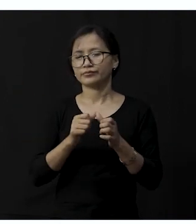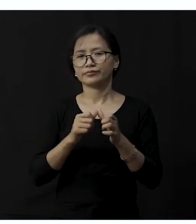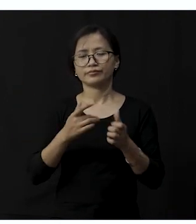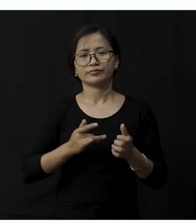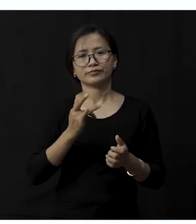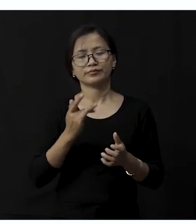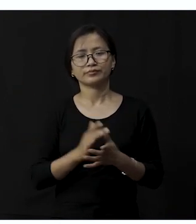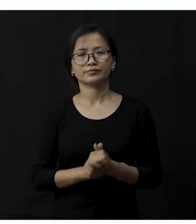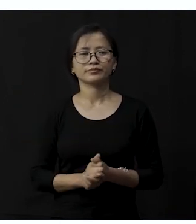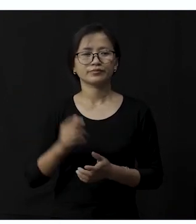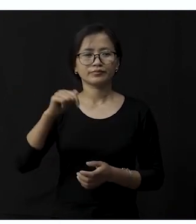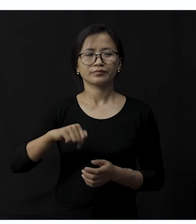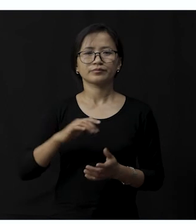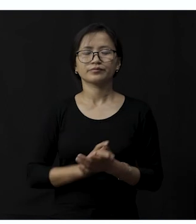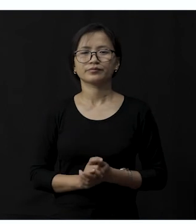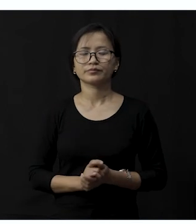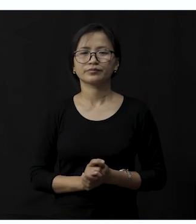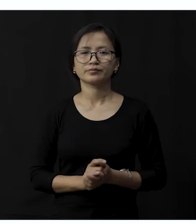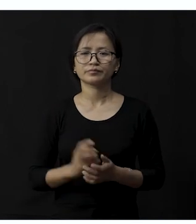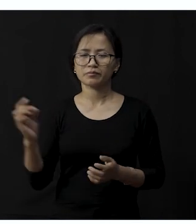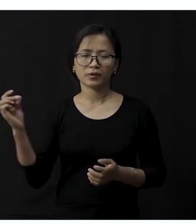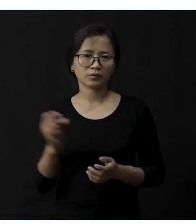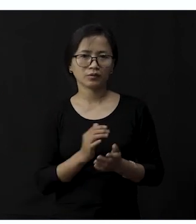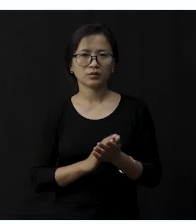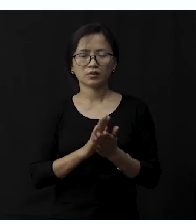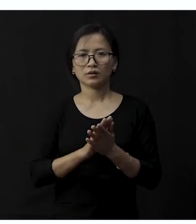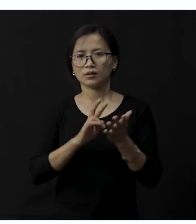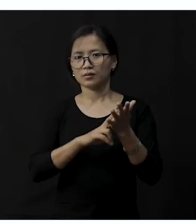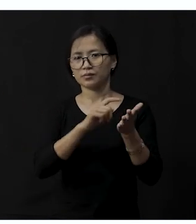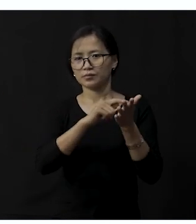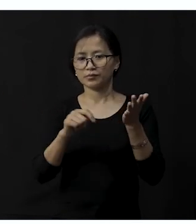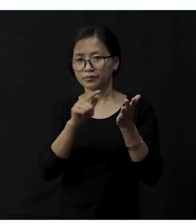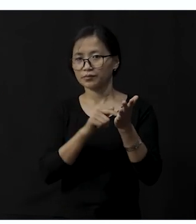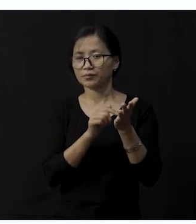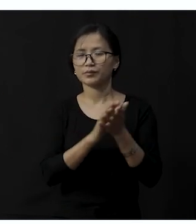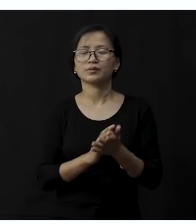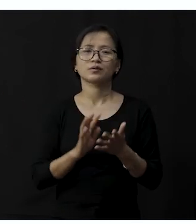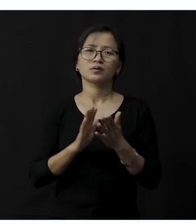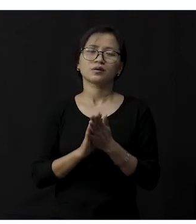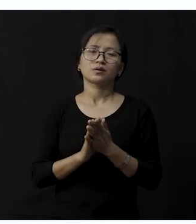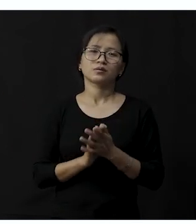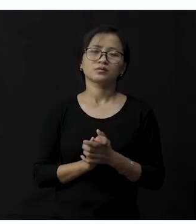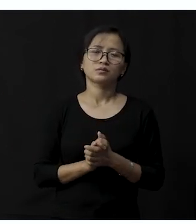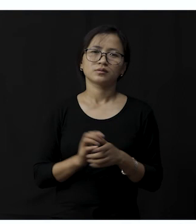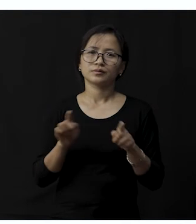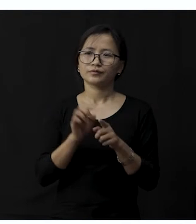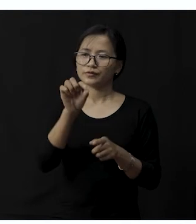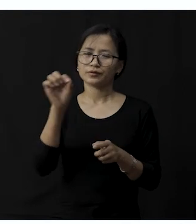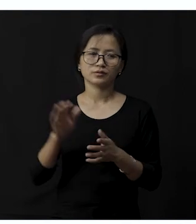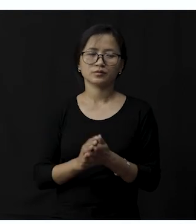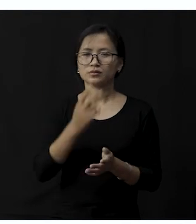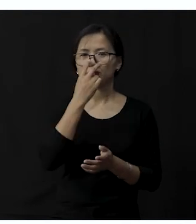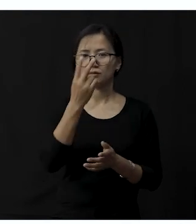adjectives. Now, let's quickly match the adjectives with the noun. So you see